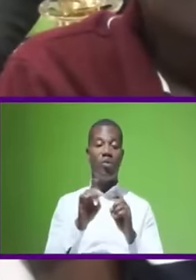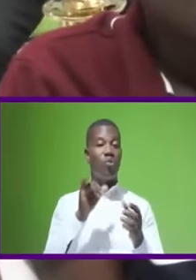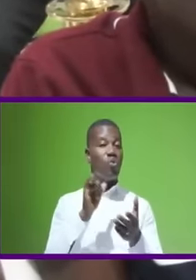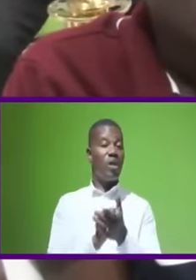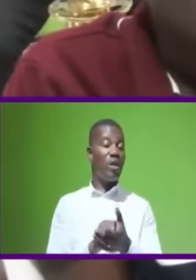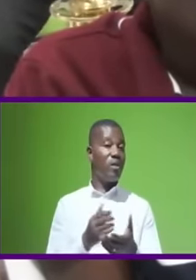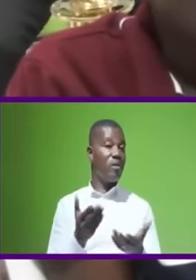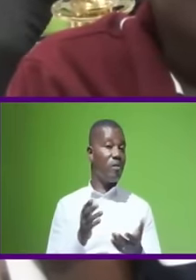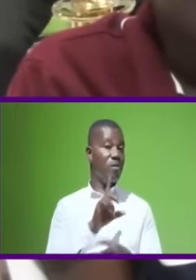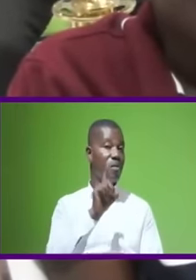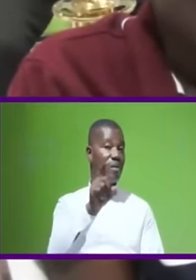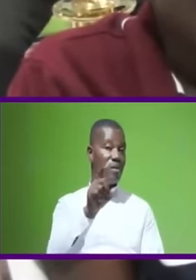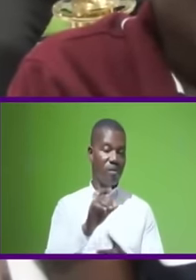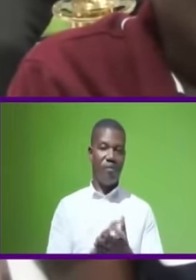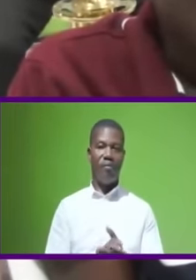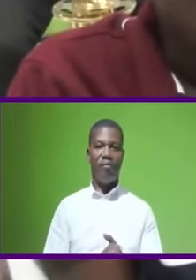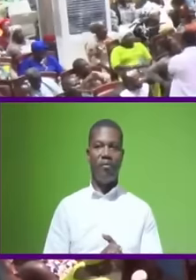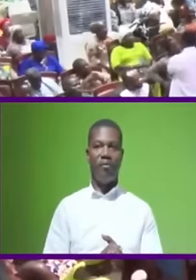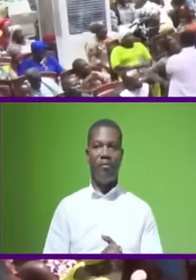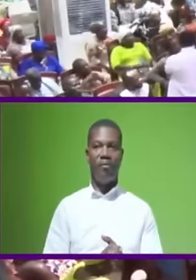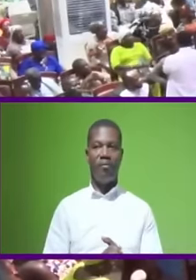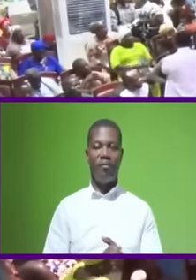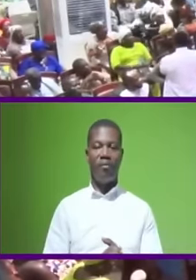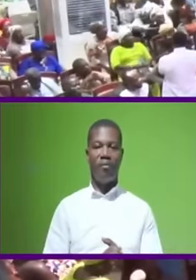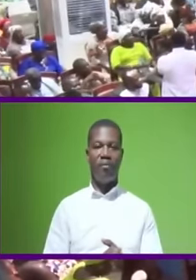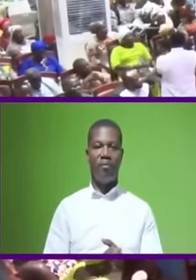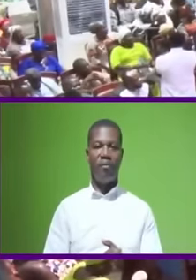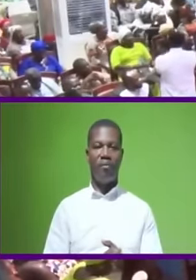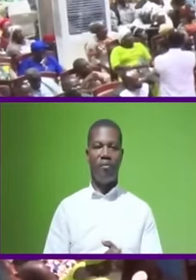your position as a pastor to do this?